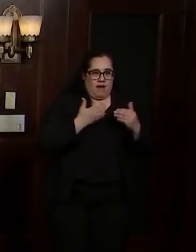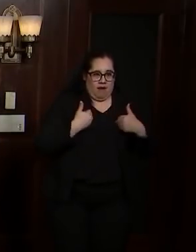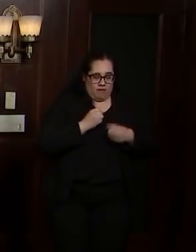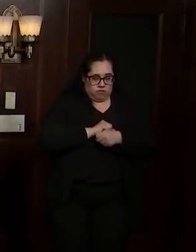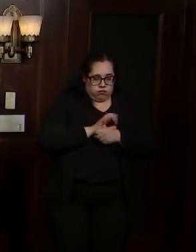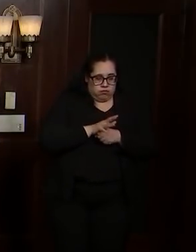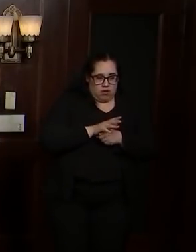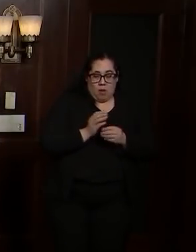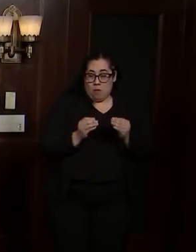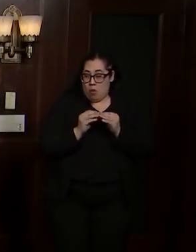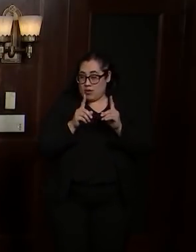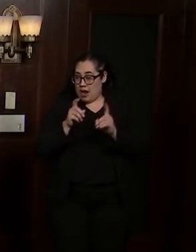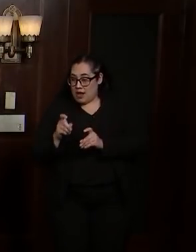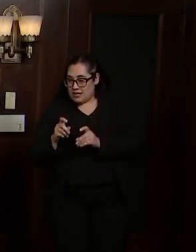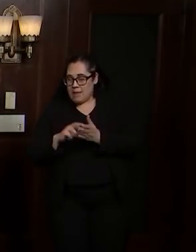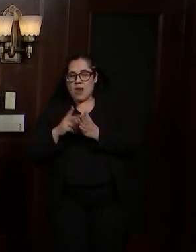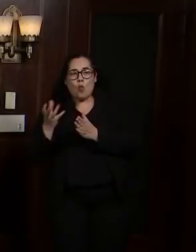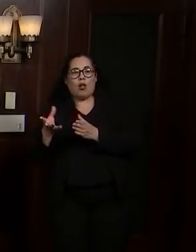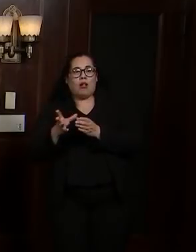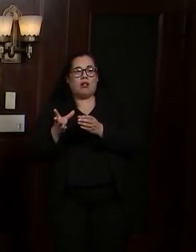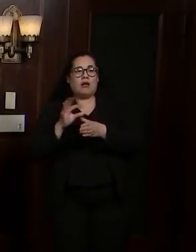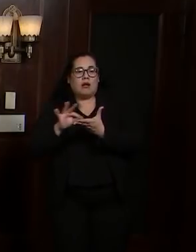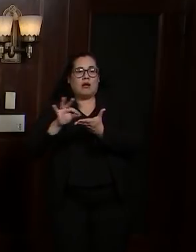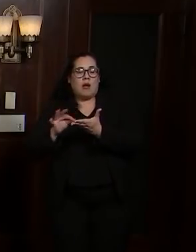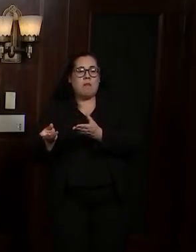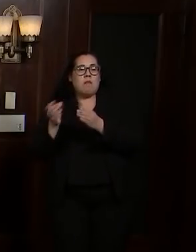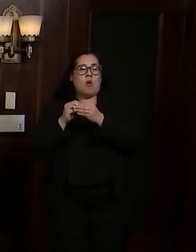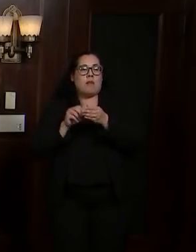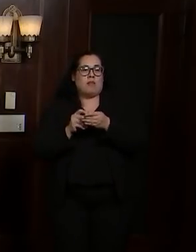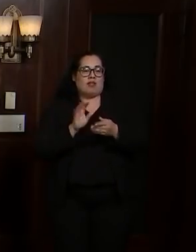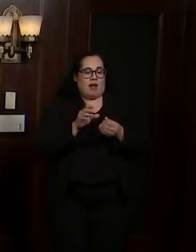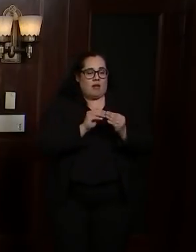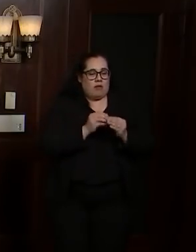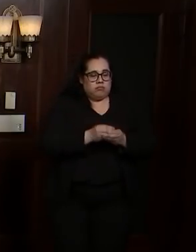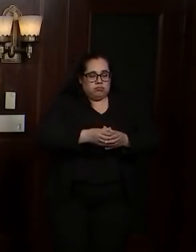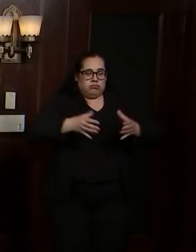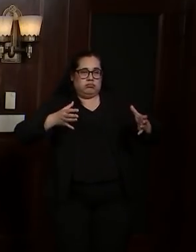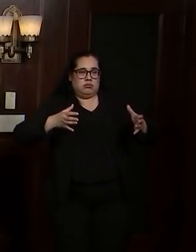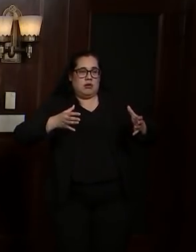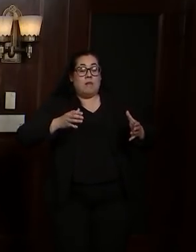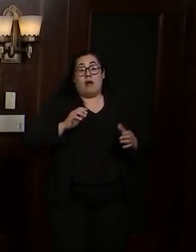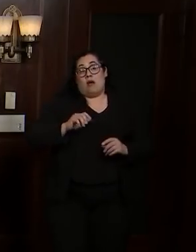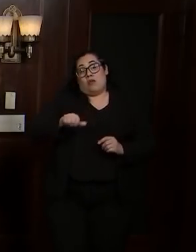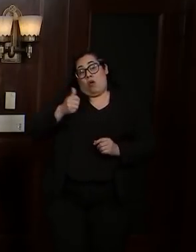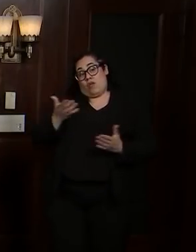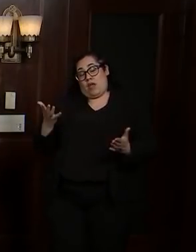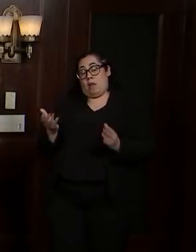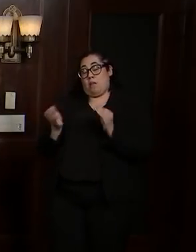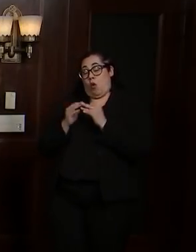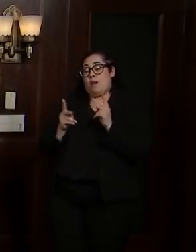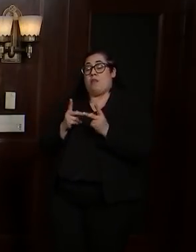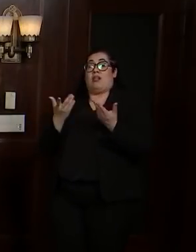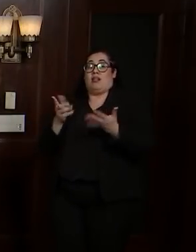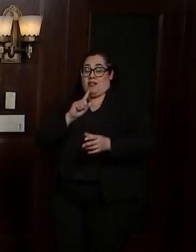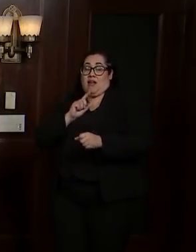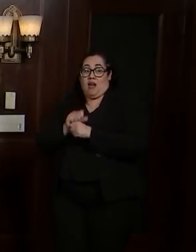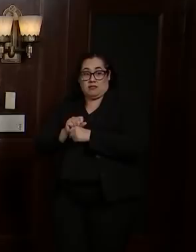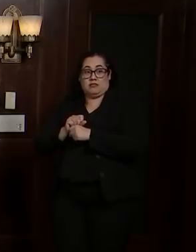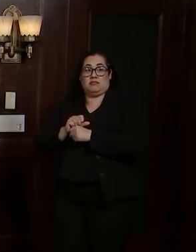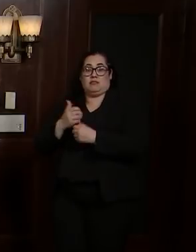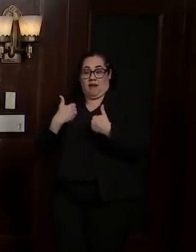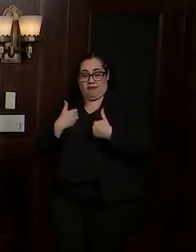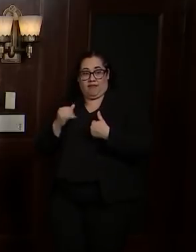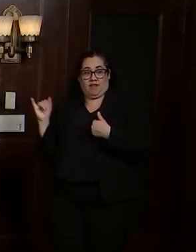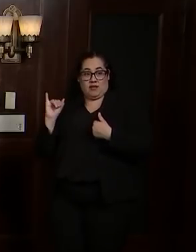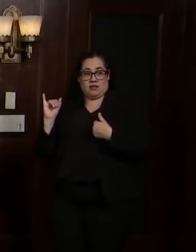you're going to identify many more positive people. The other thing about this is the more people that are in fact infected, the more